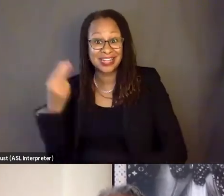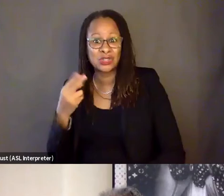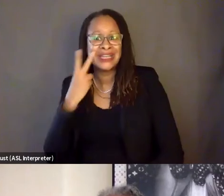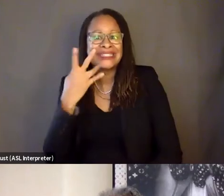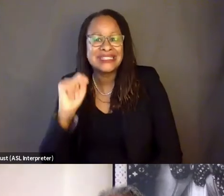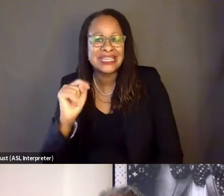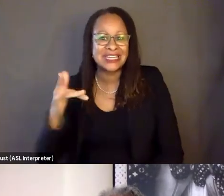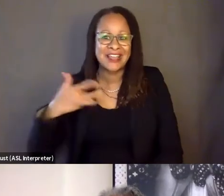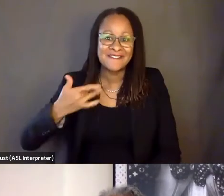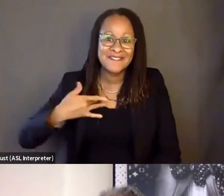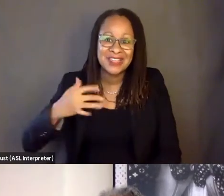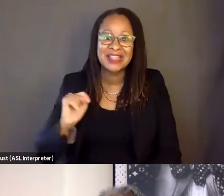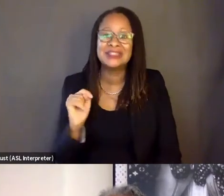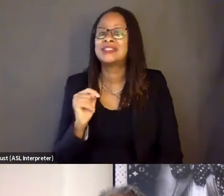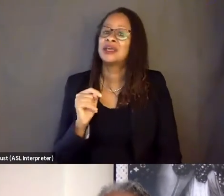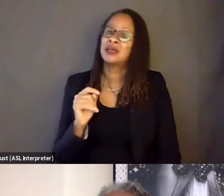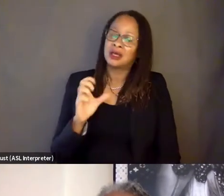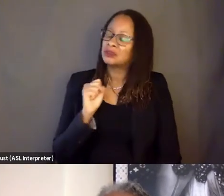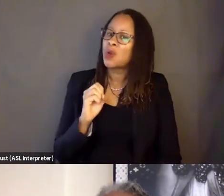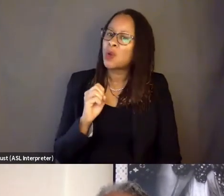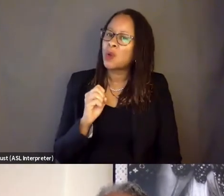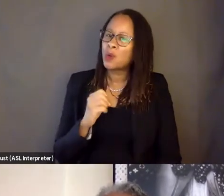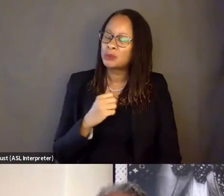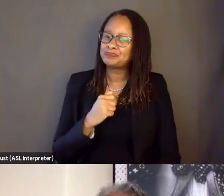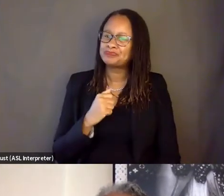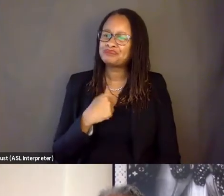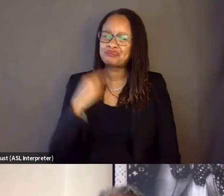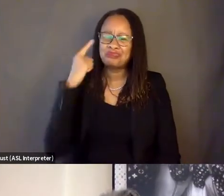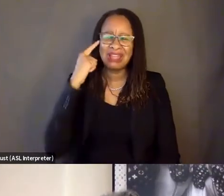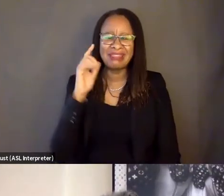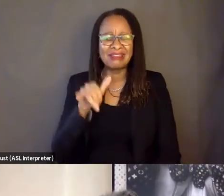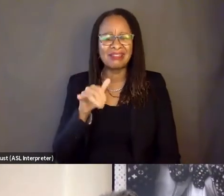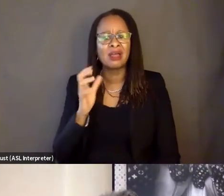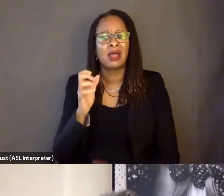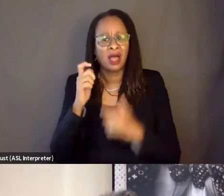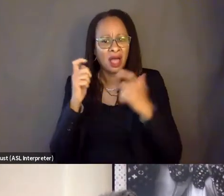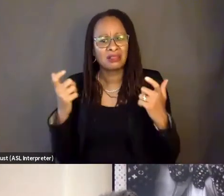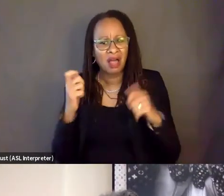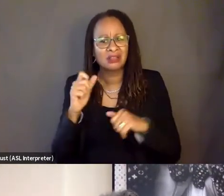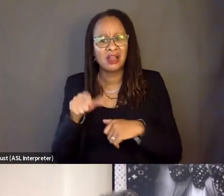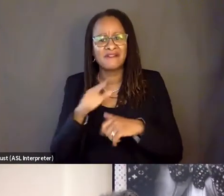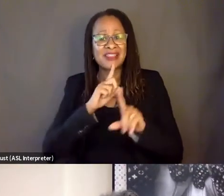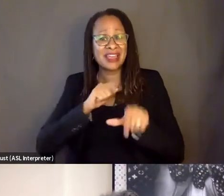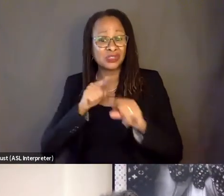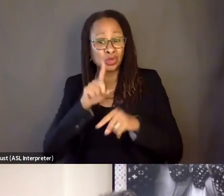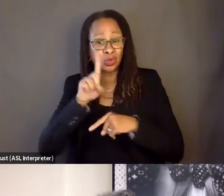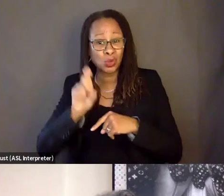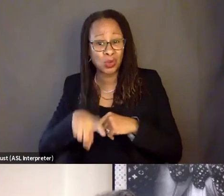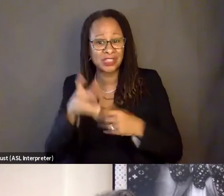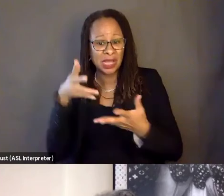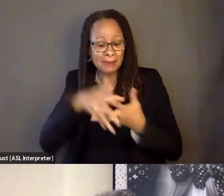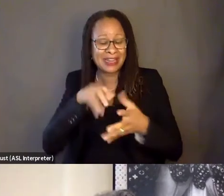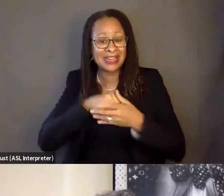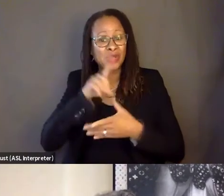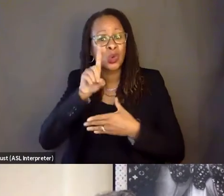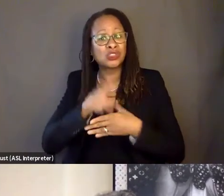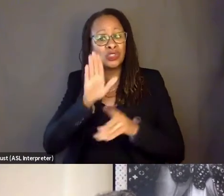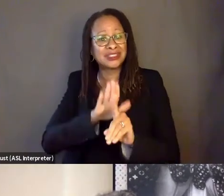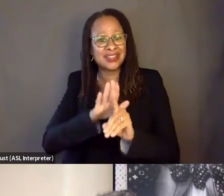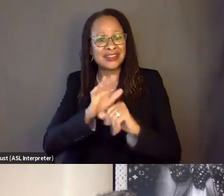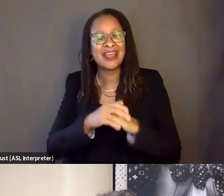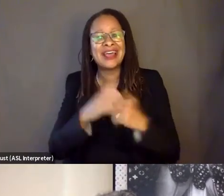it. So I think that, like a lot of the answer to your question was embedded in the question itself, which is that